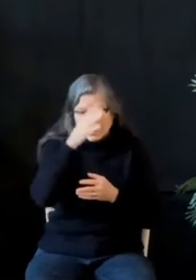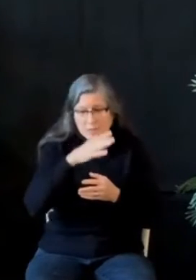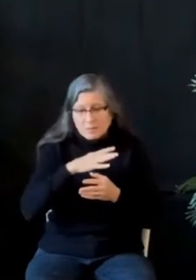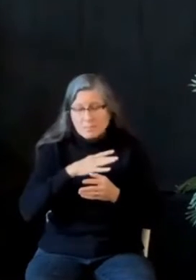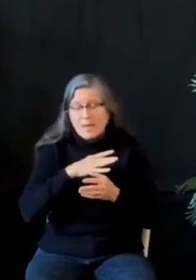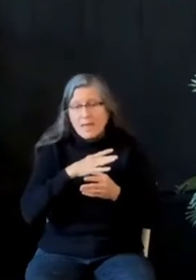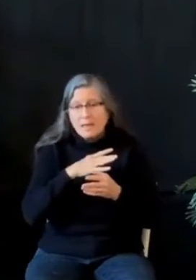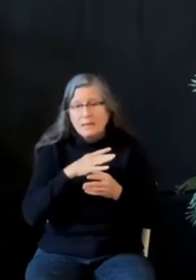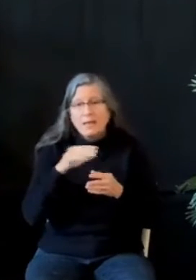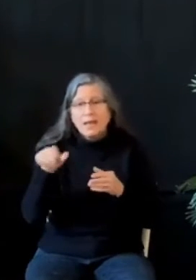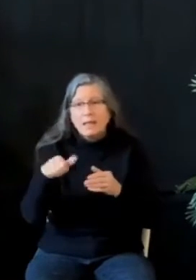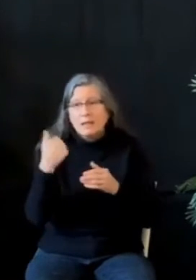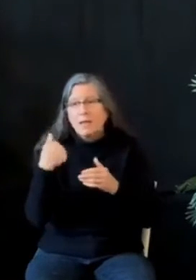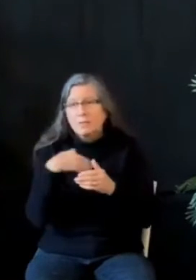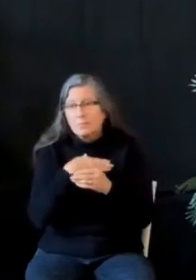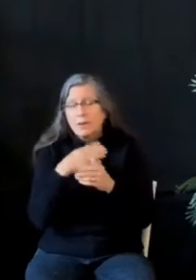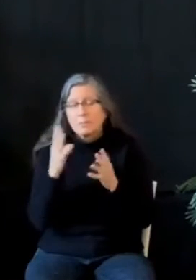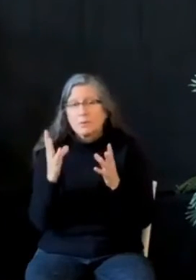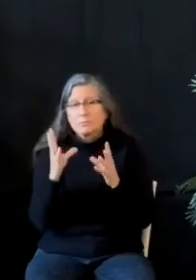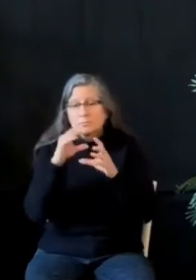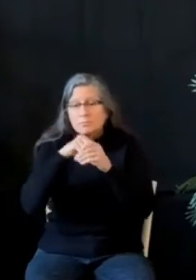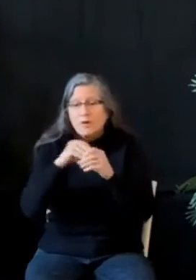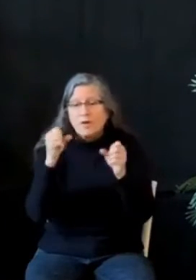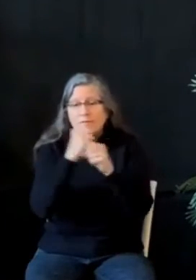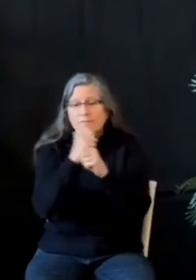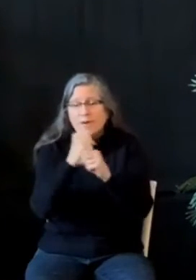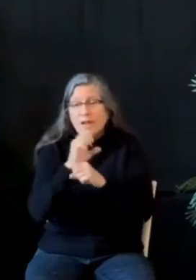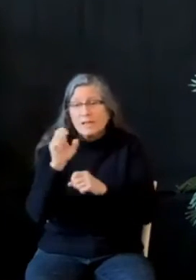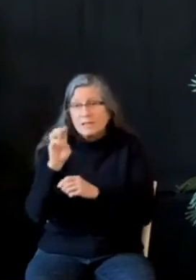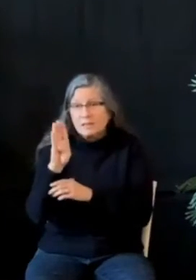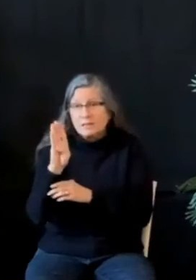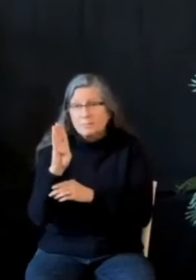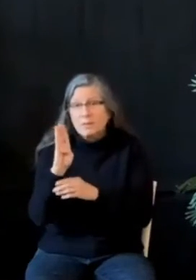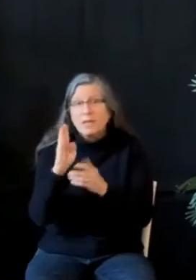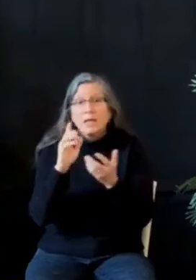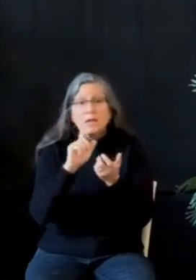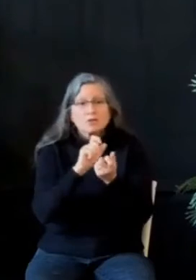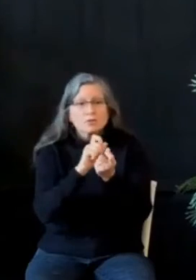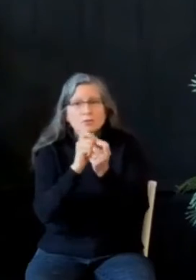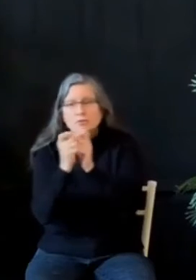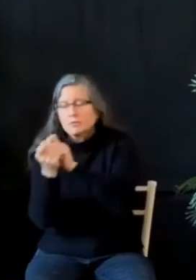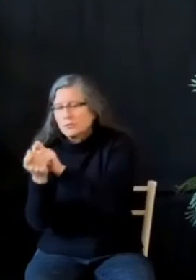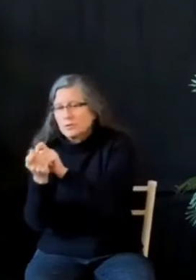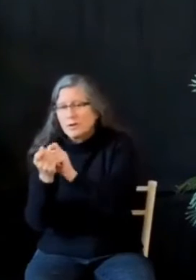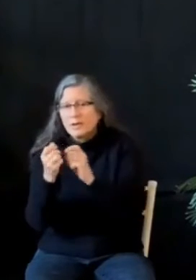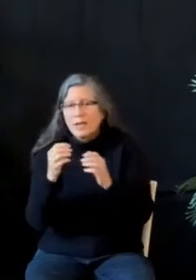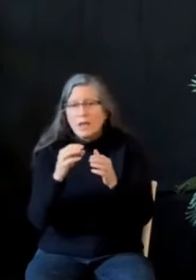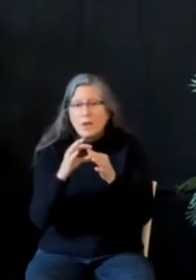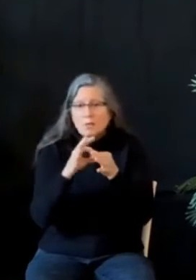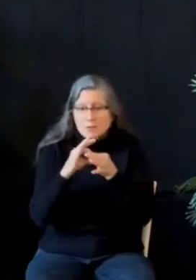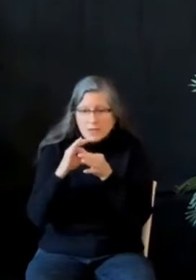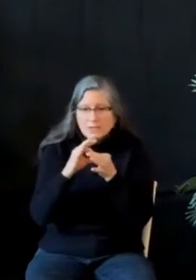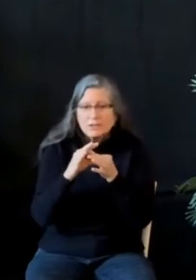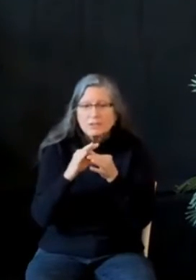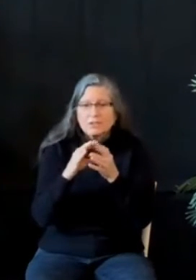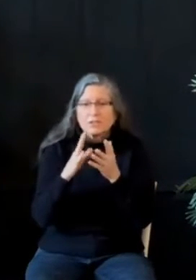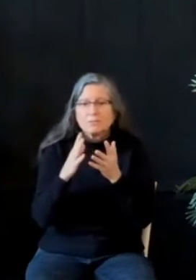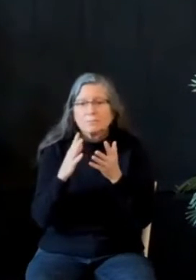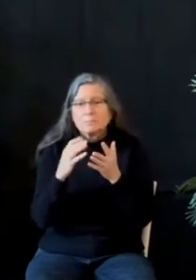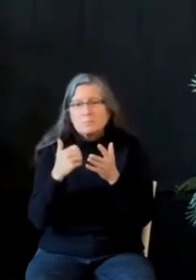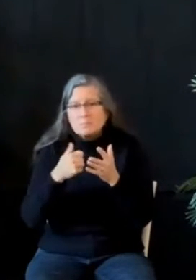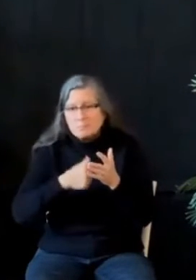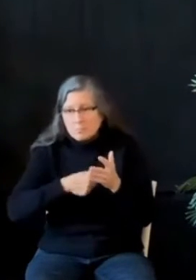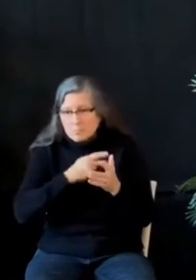Fight Club. 10 weeks of transformation through physically, relation, but most importantly, spiritual